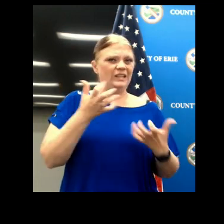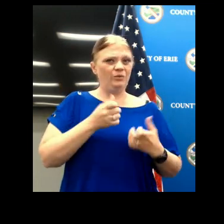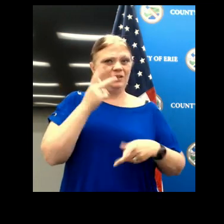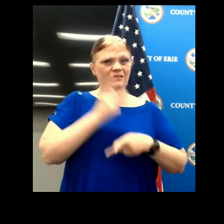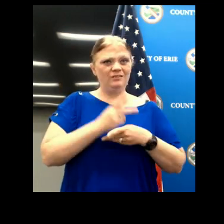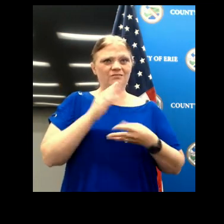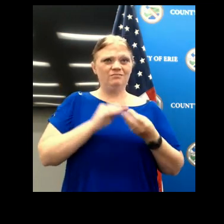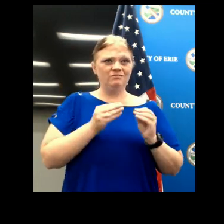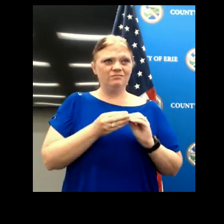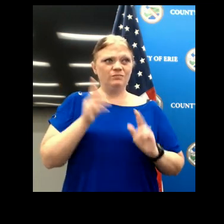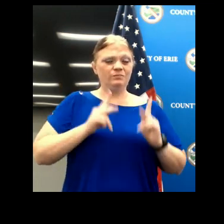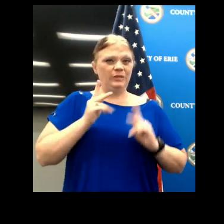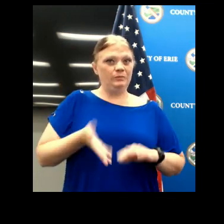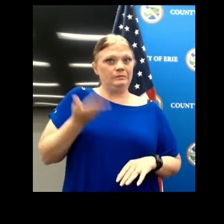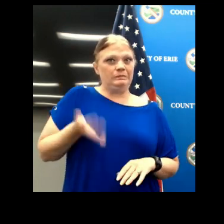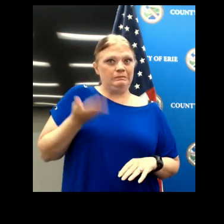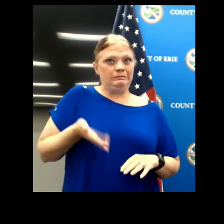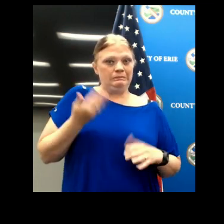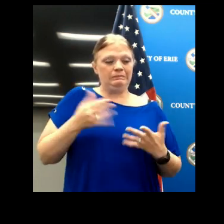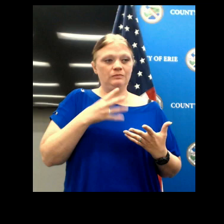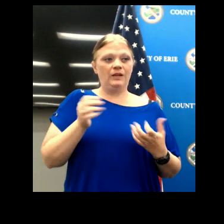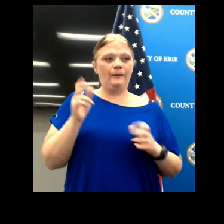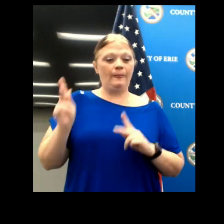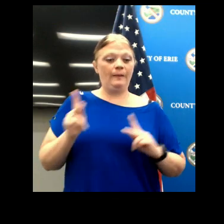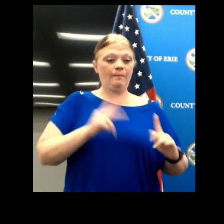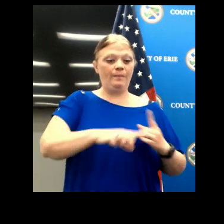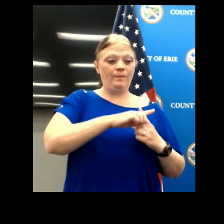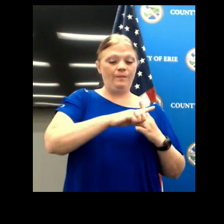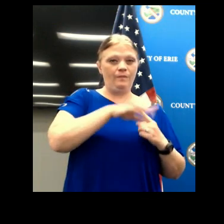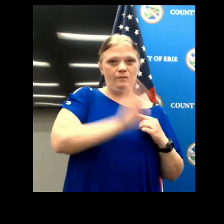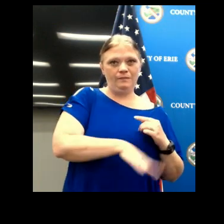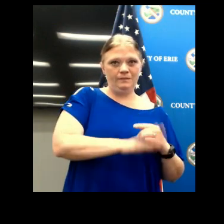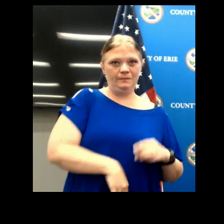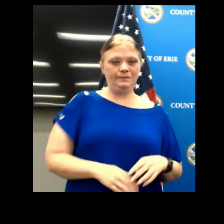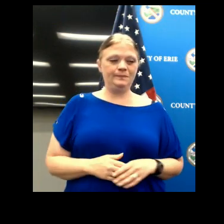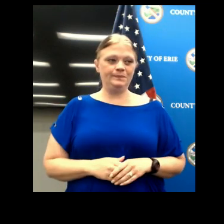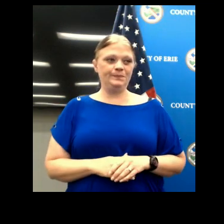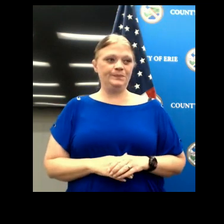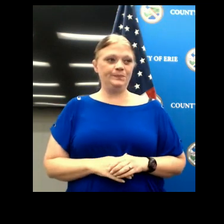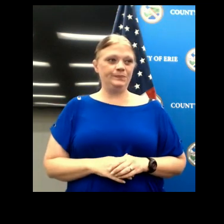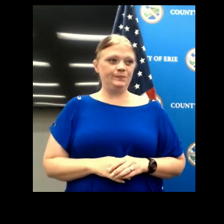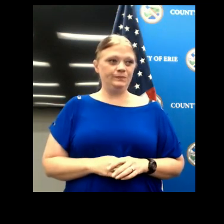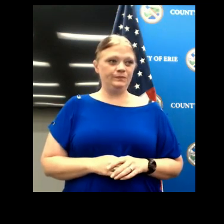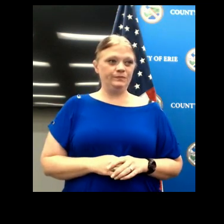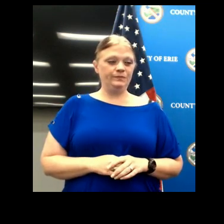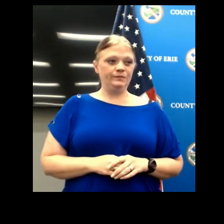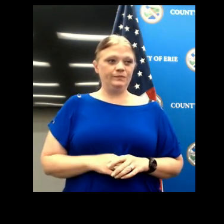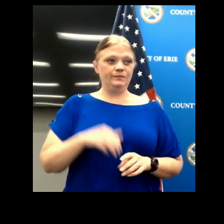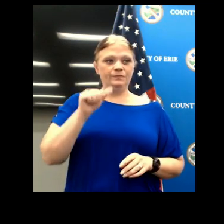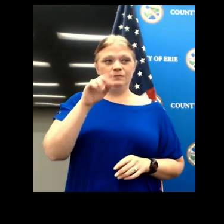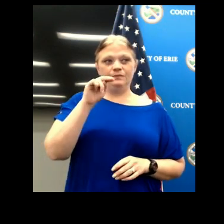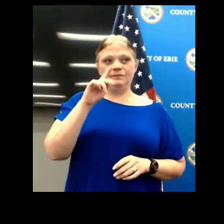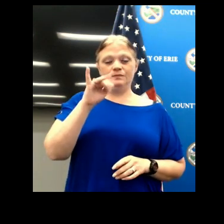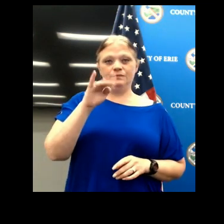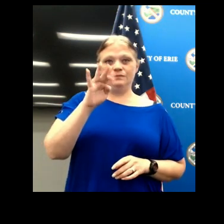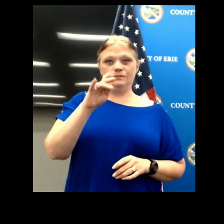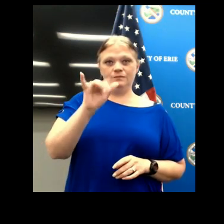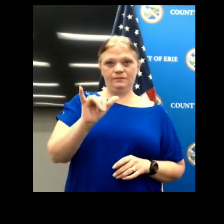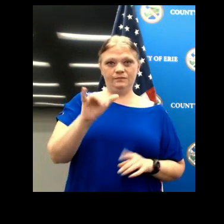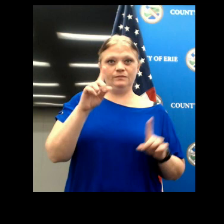of people tested up and the proportion who test positive low. Looking at our antibody